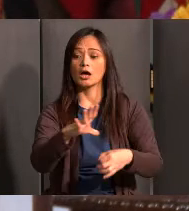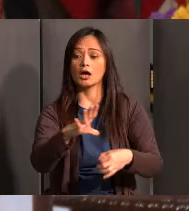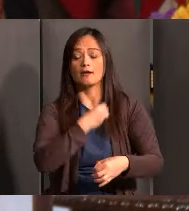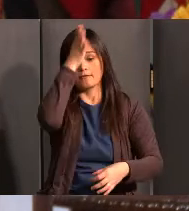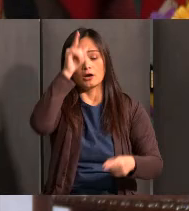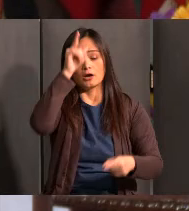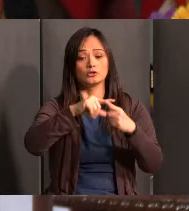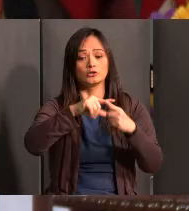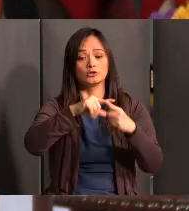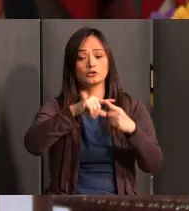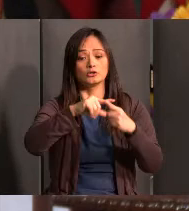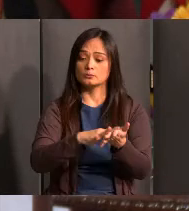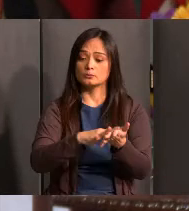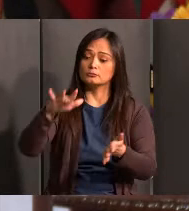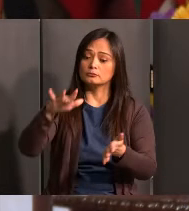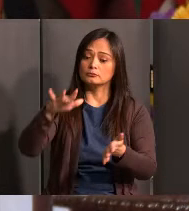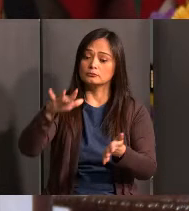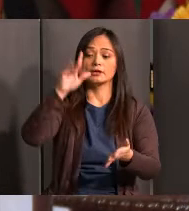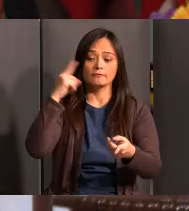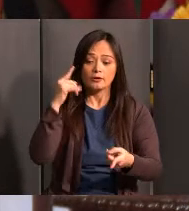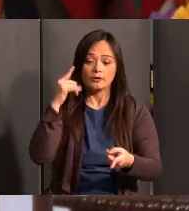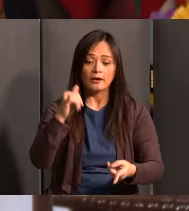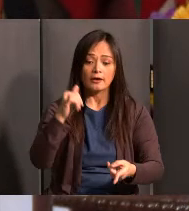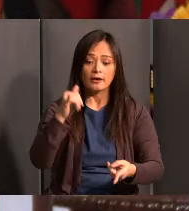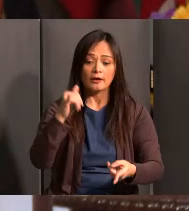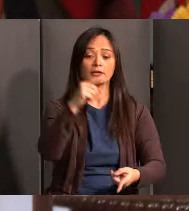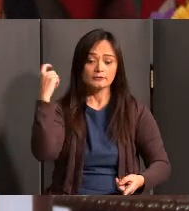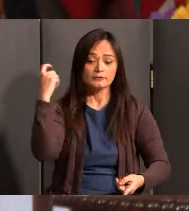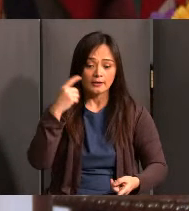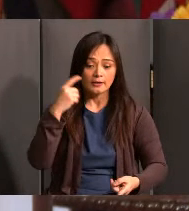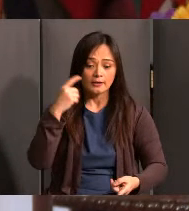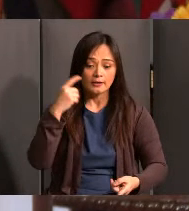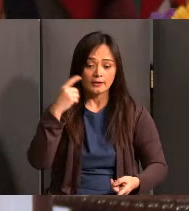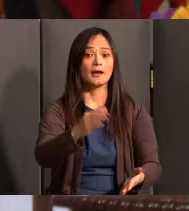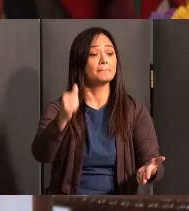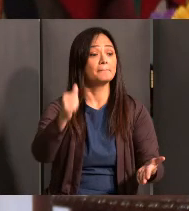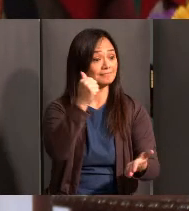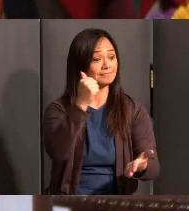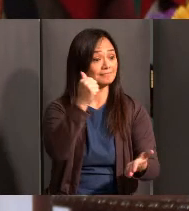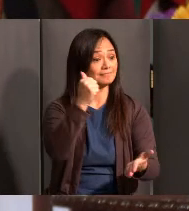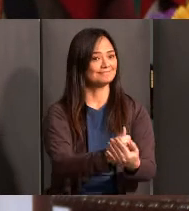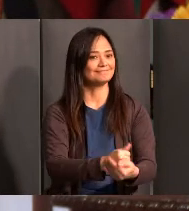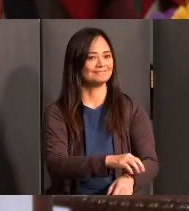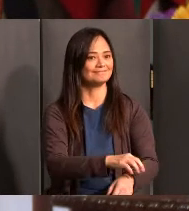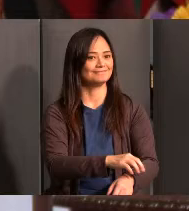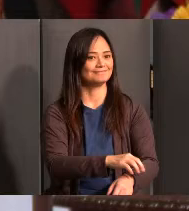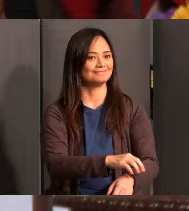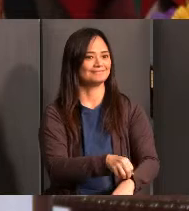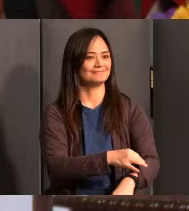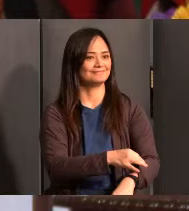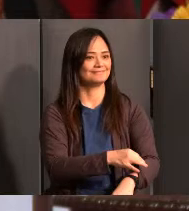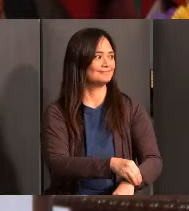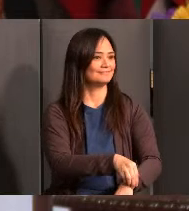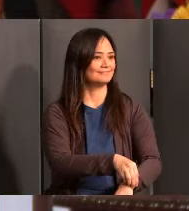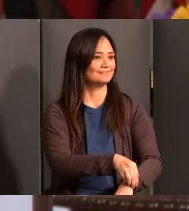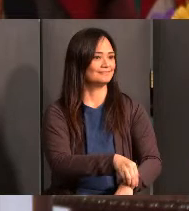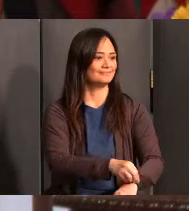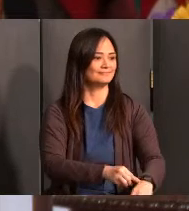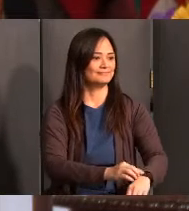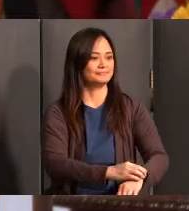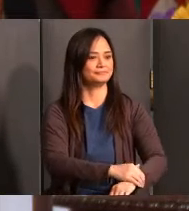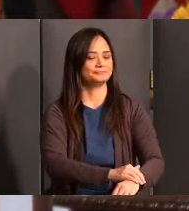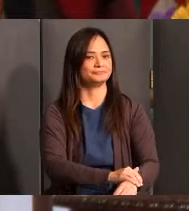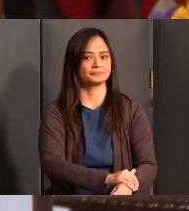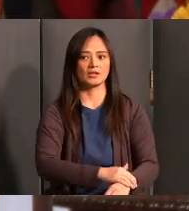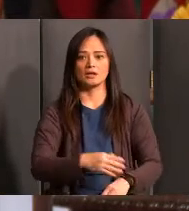be glory forever and ever. Amen. Look at Ephesians 5:2. Ang sabi, and walk